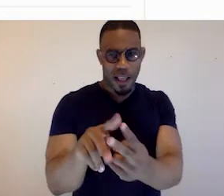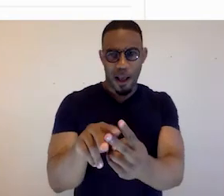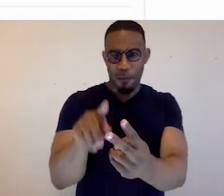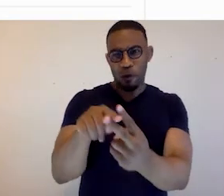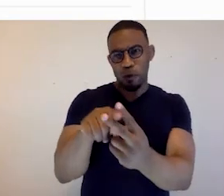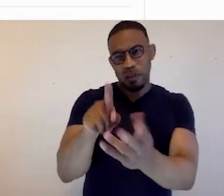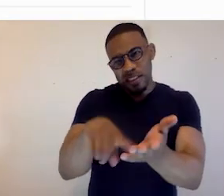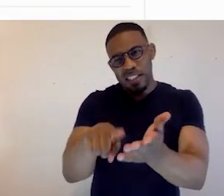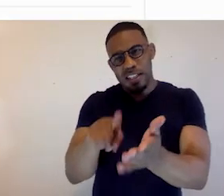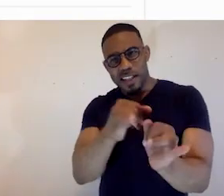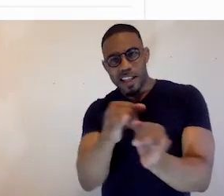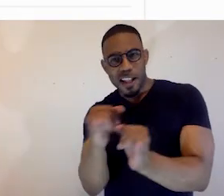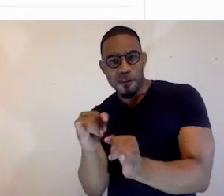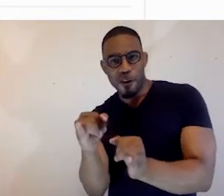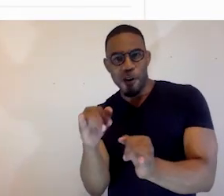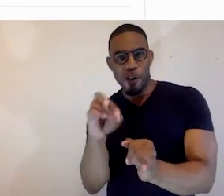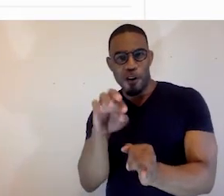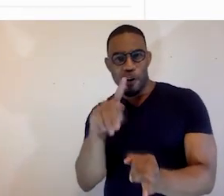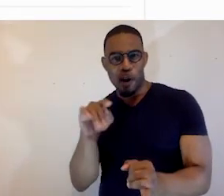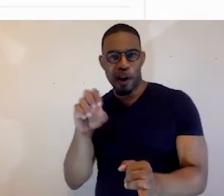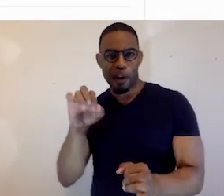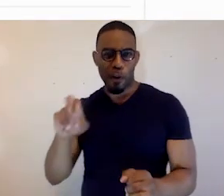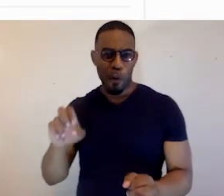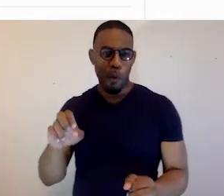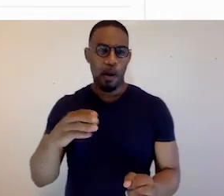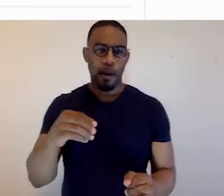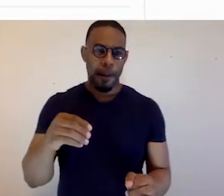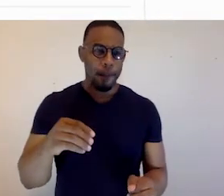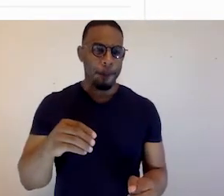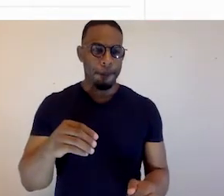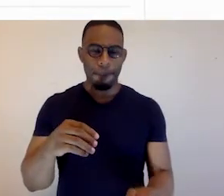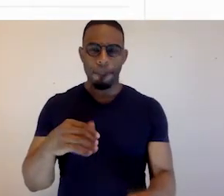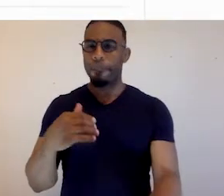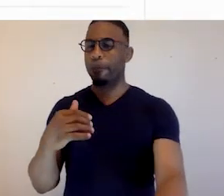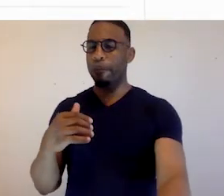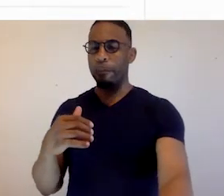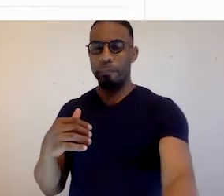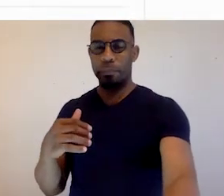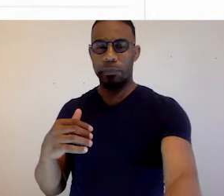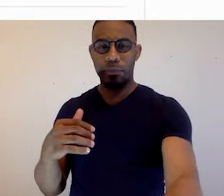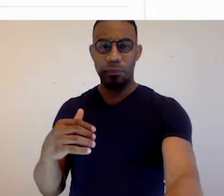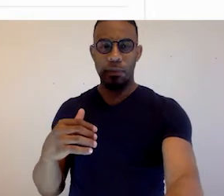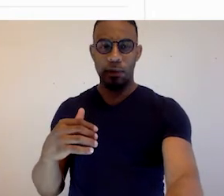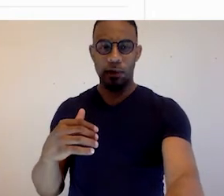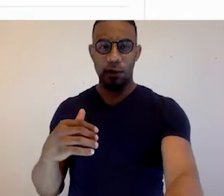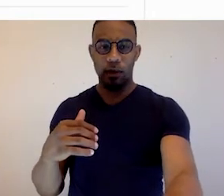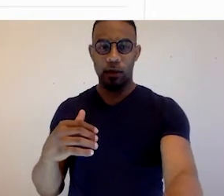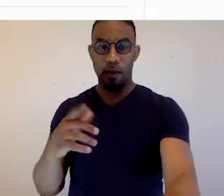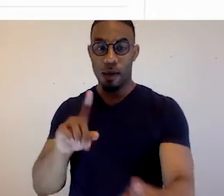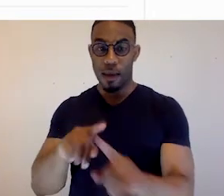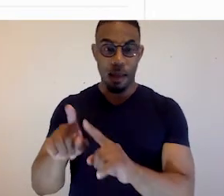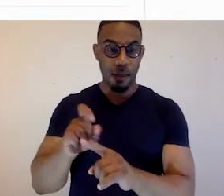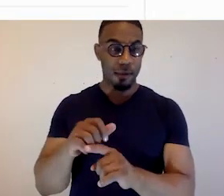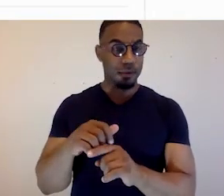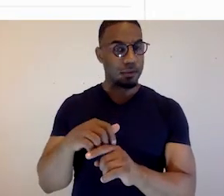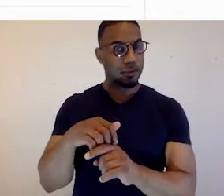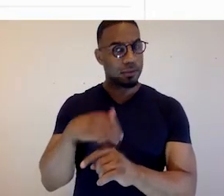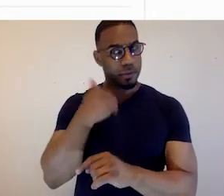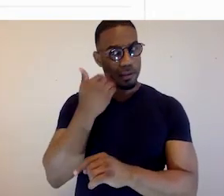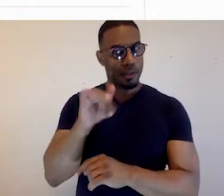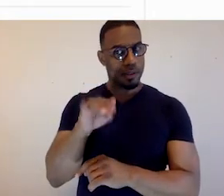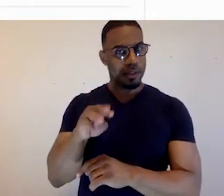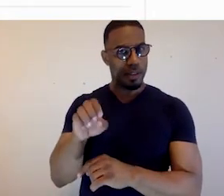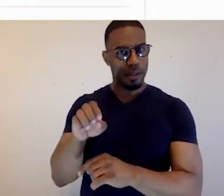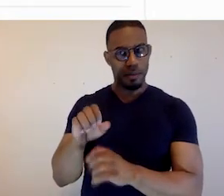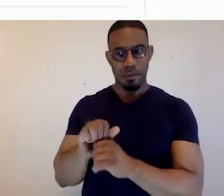to check their individual credit scores, and as they shamed Jamie,